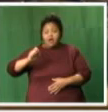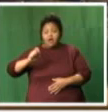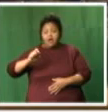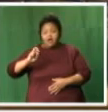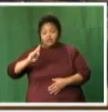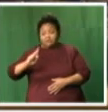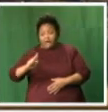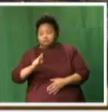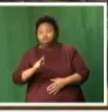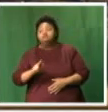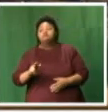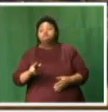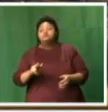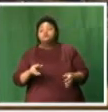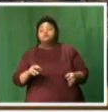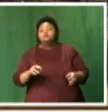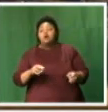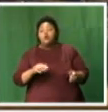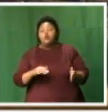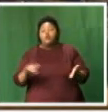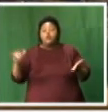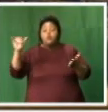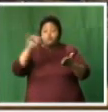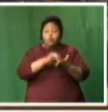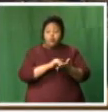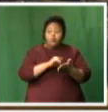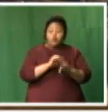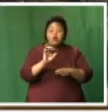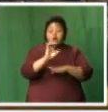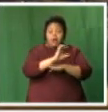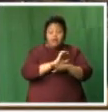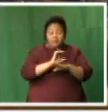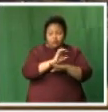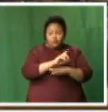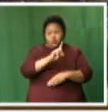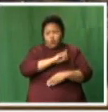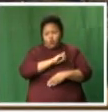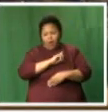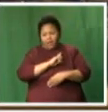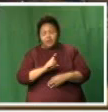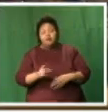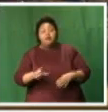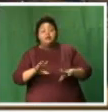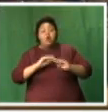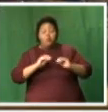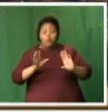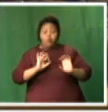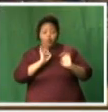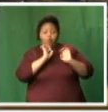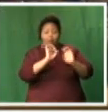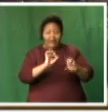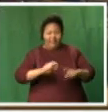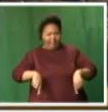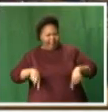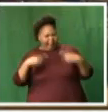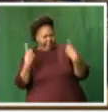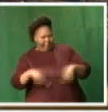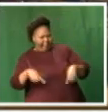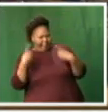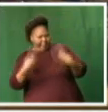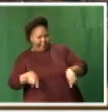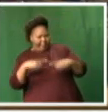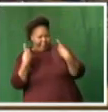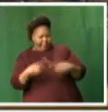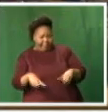cembu. Onana loneminyaka longu-26 budzala kubikwa ukuthi ube nekuhishana nemceceshi wakhe Rigobert Song